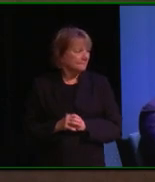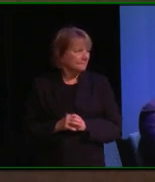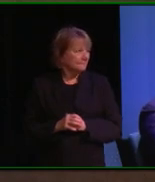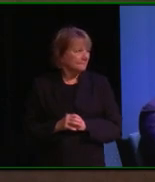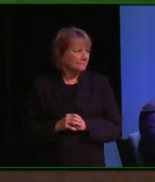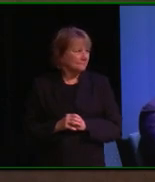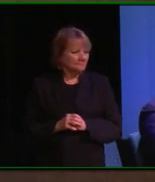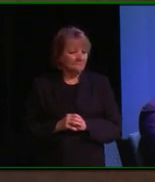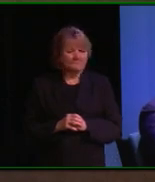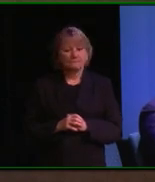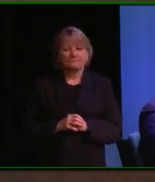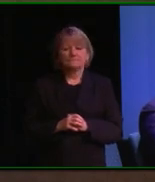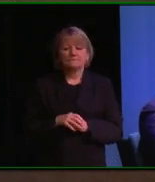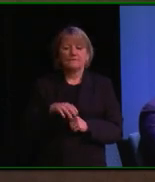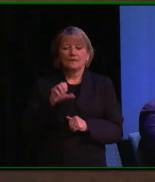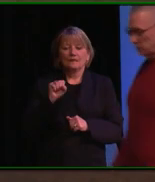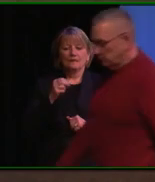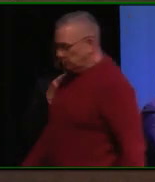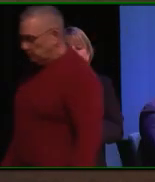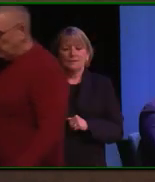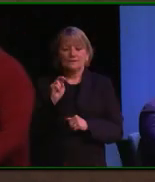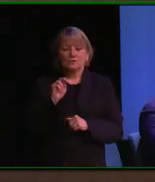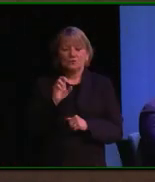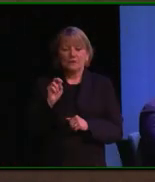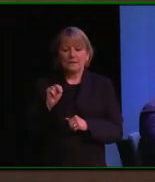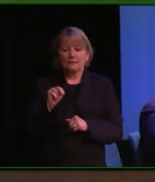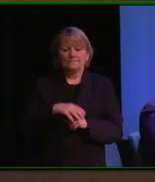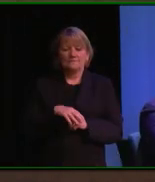Shannon Mahoney, Substance Abuse Counseling.